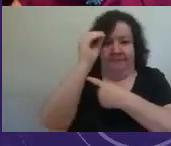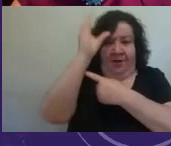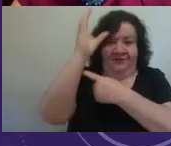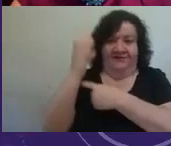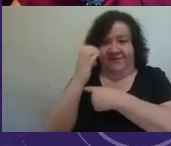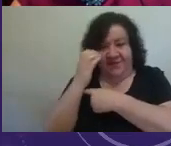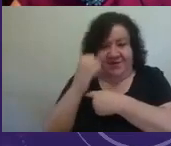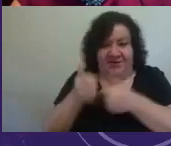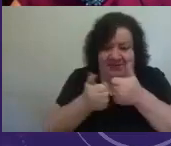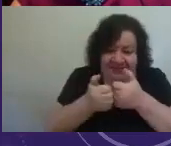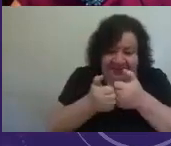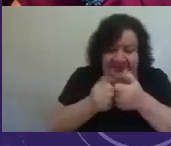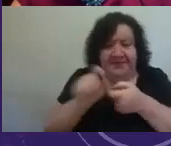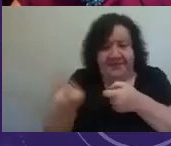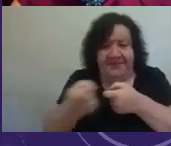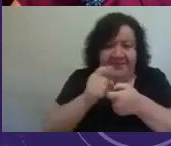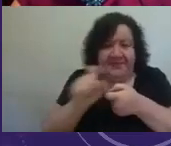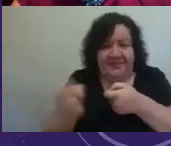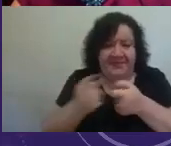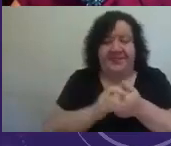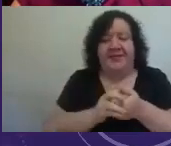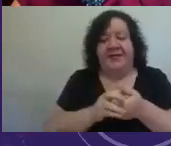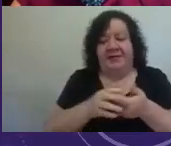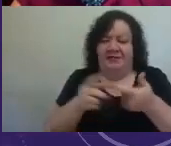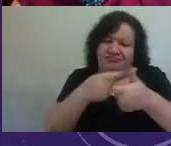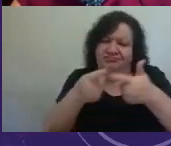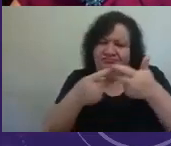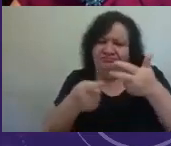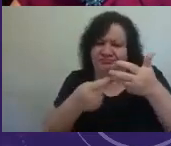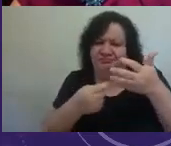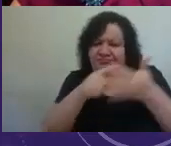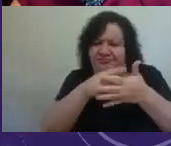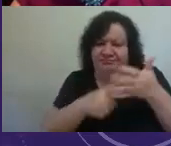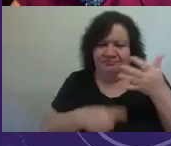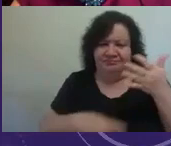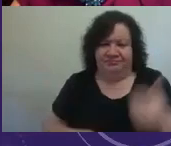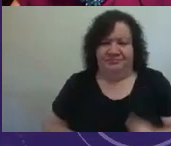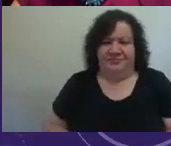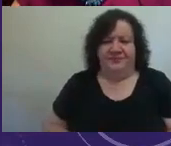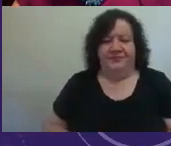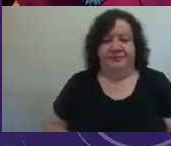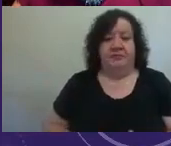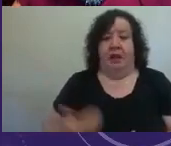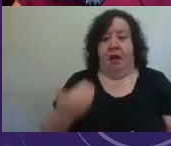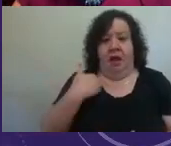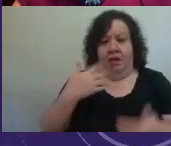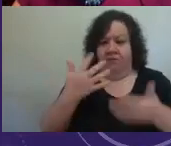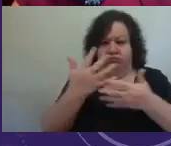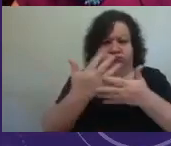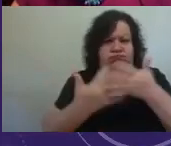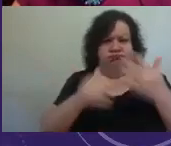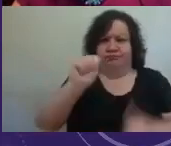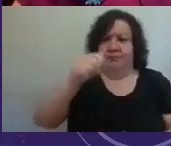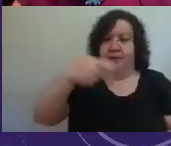of apps that are very helpful for people with visual impairments and those who are deaf. Next slide,